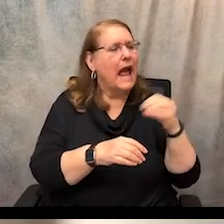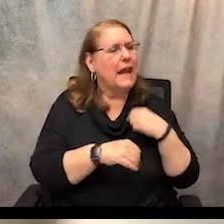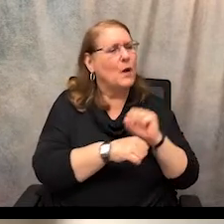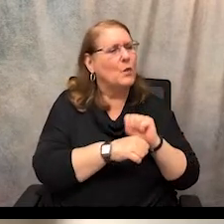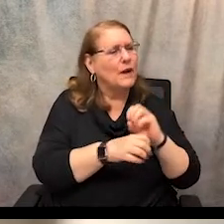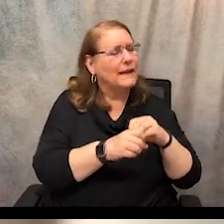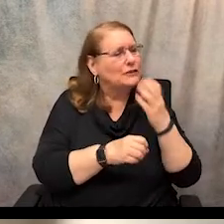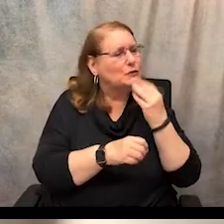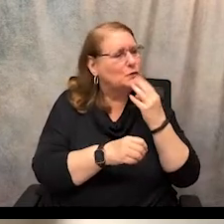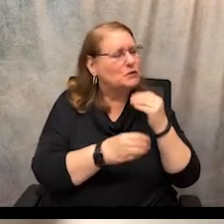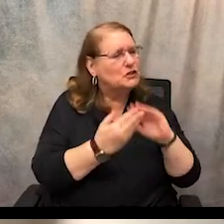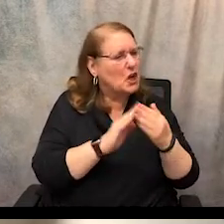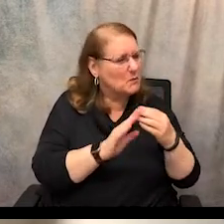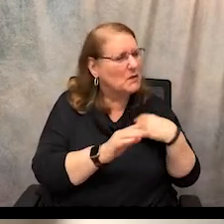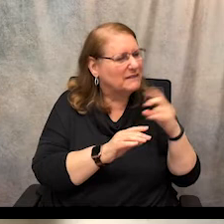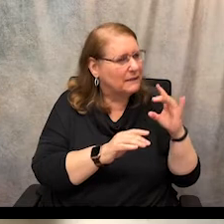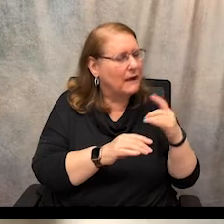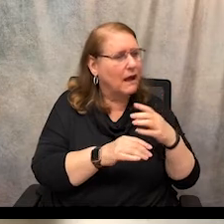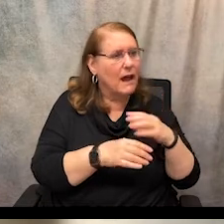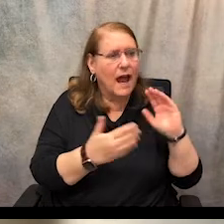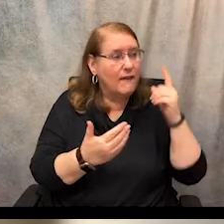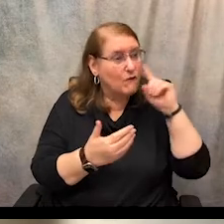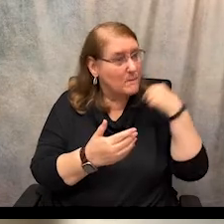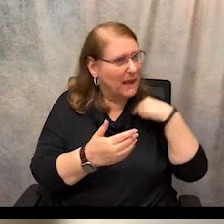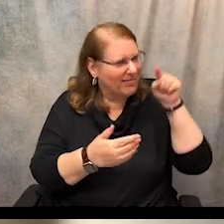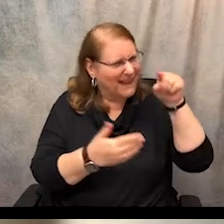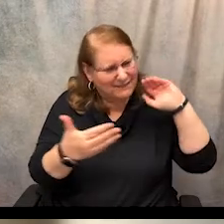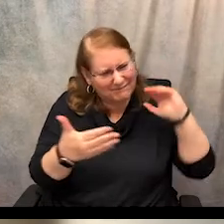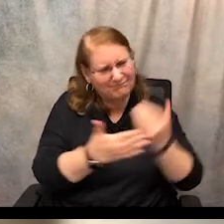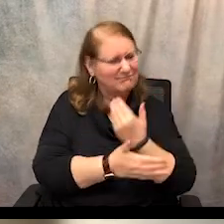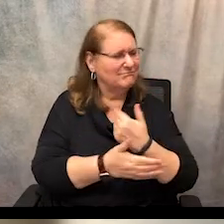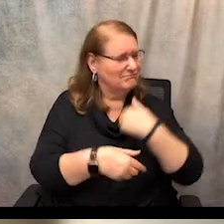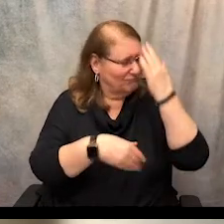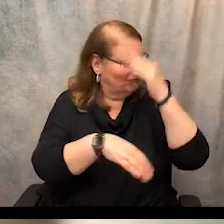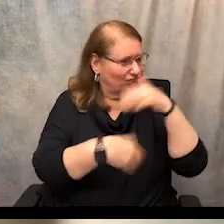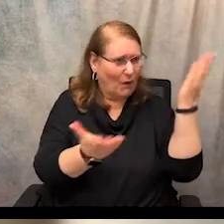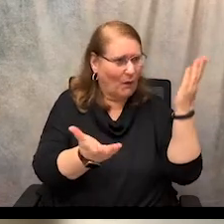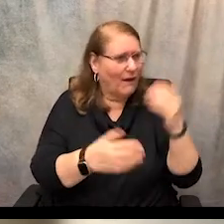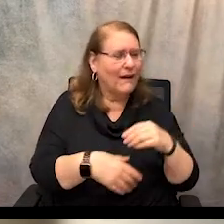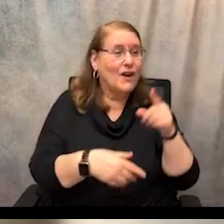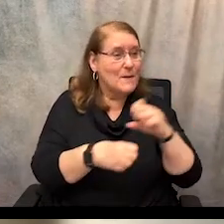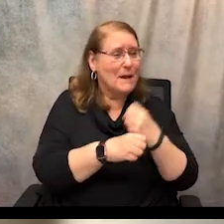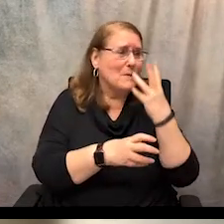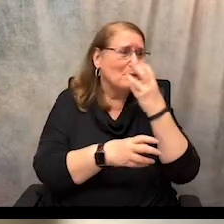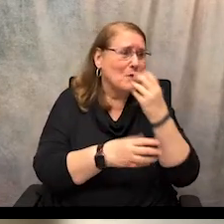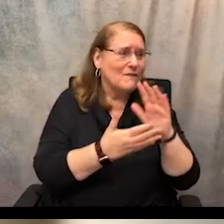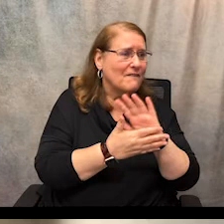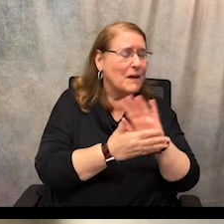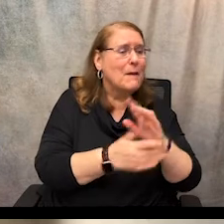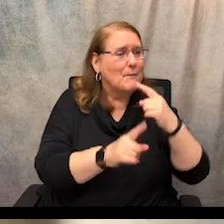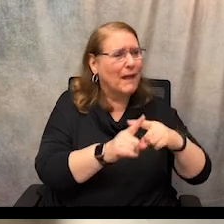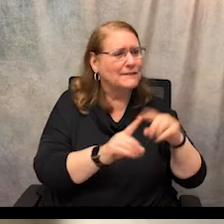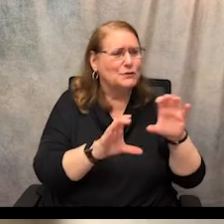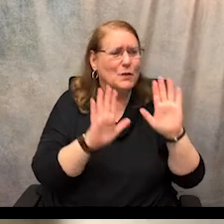Jewish community, and I was completely unknown to me. So I think you've done, besides making a beautiful film, I think you've actually done a